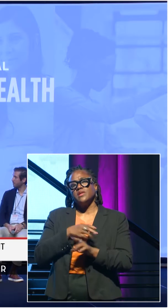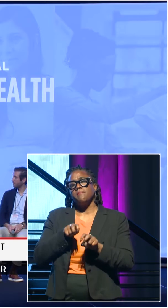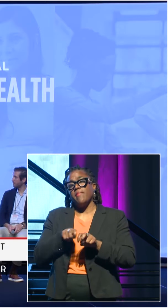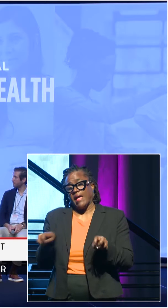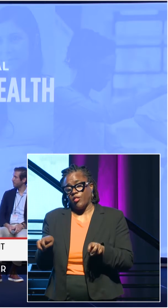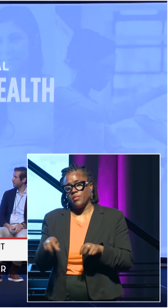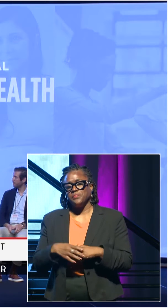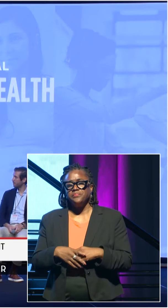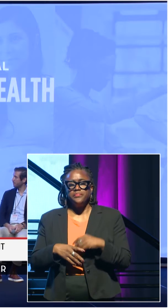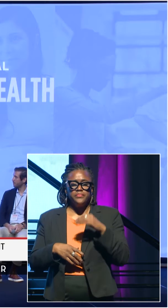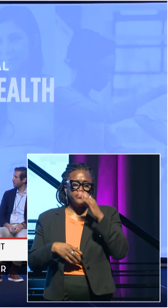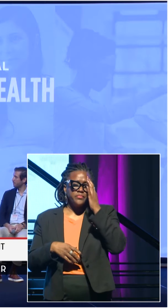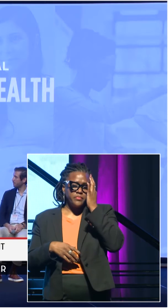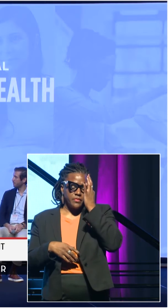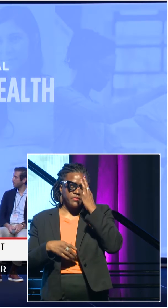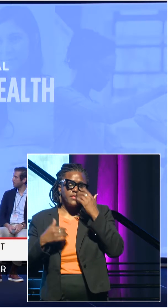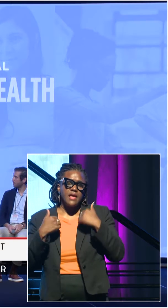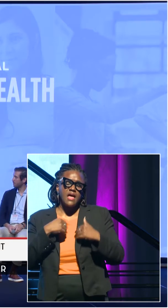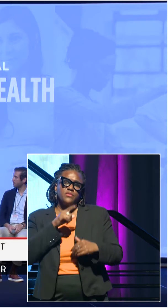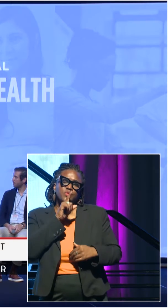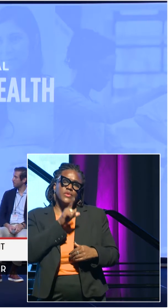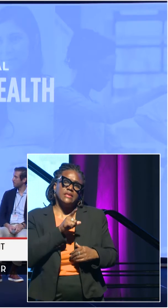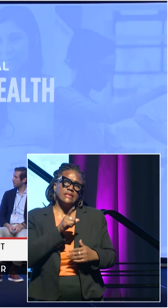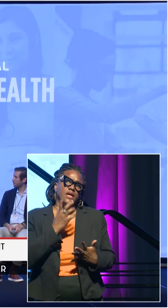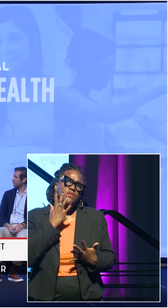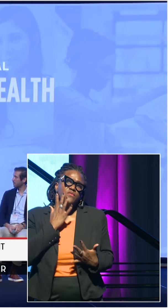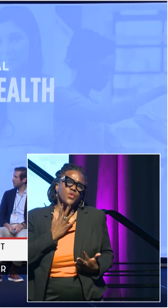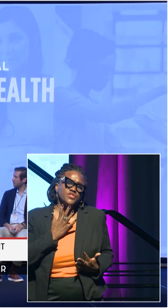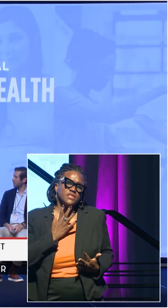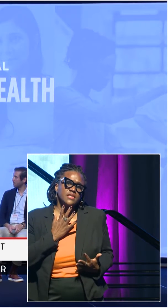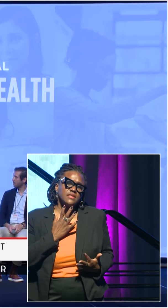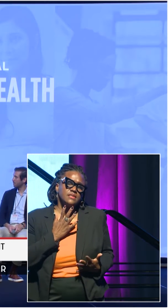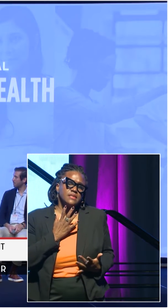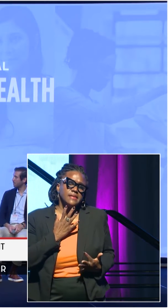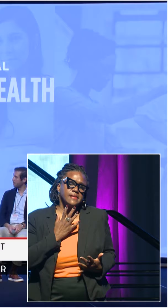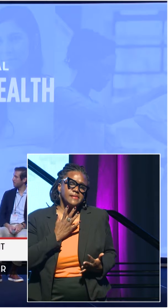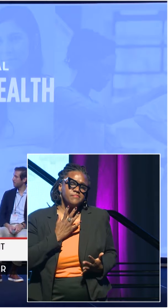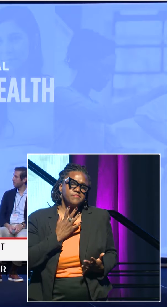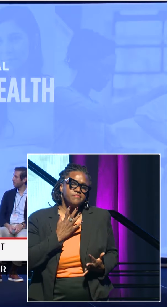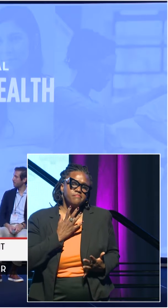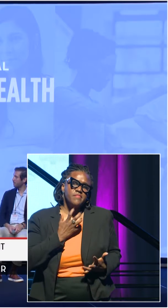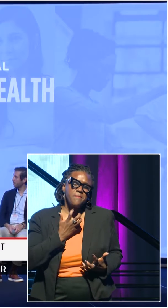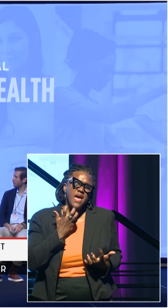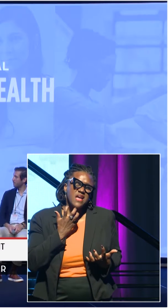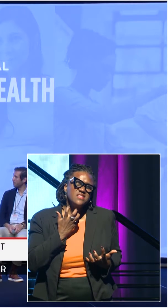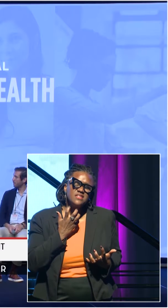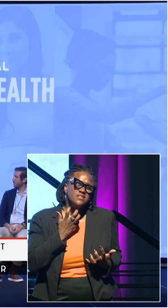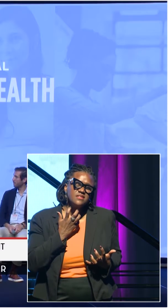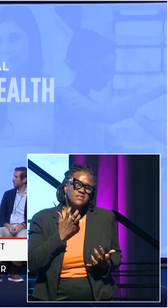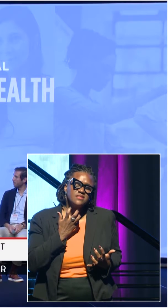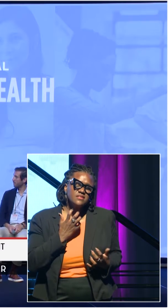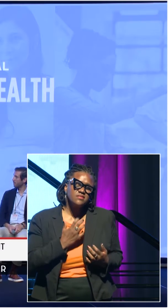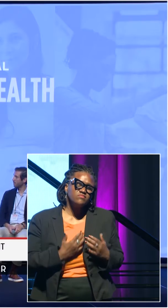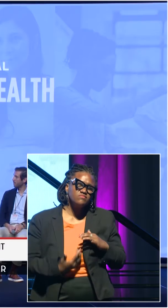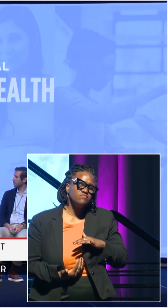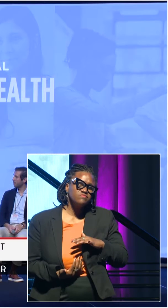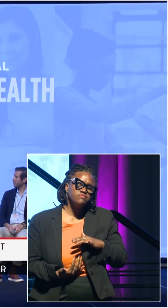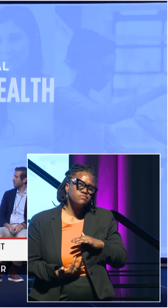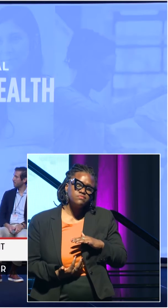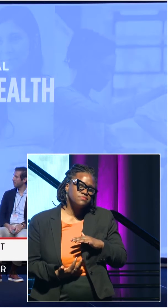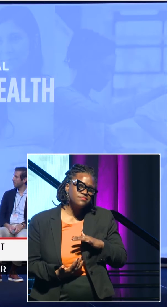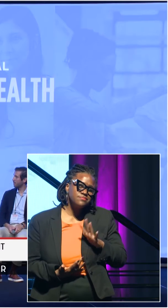pre-panel, there's this really unfortunate, maddening,